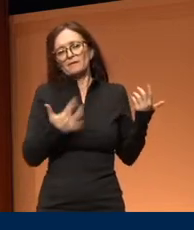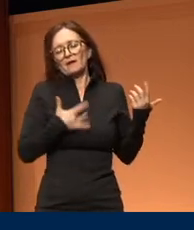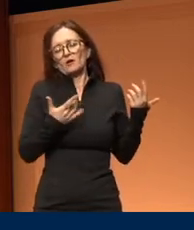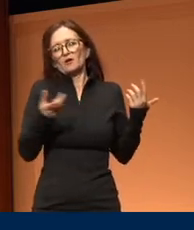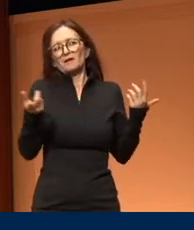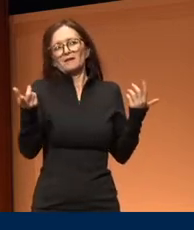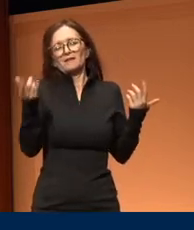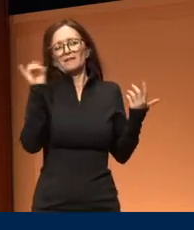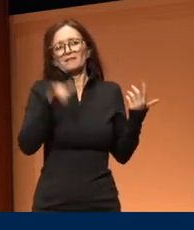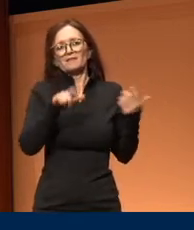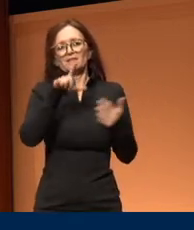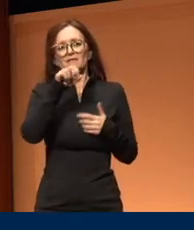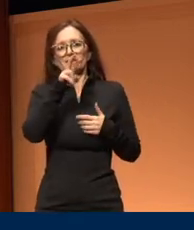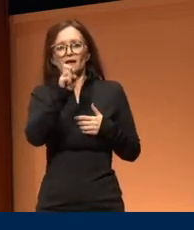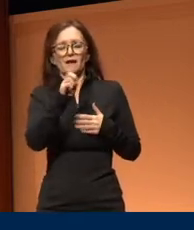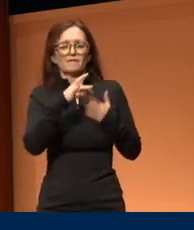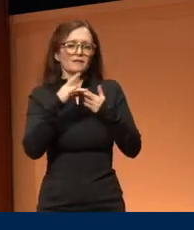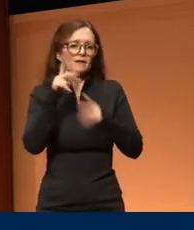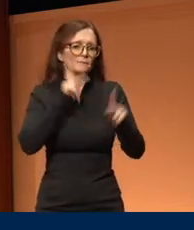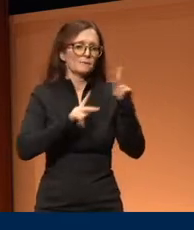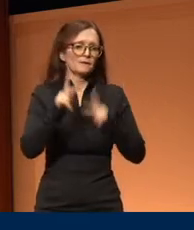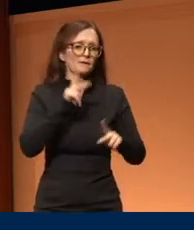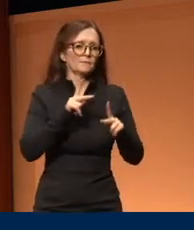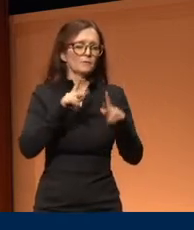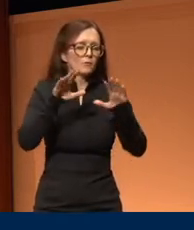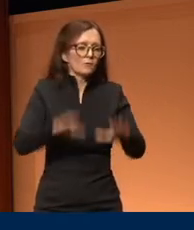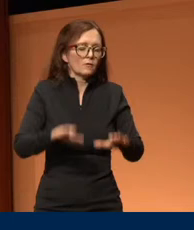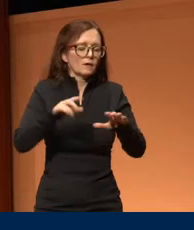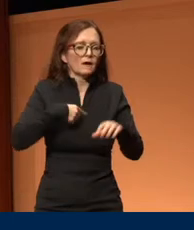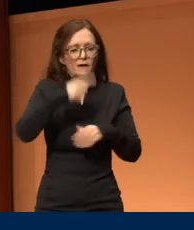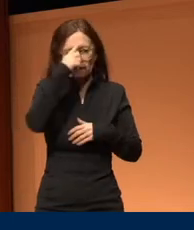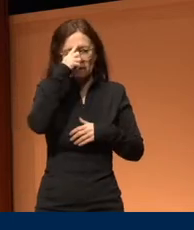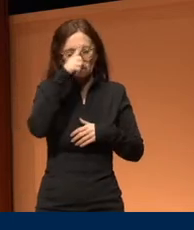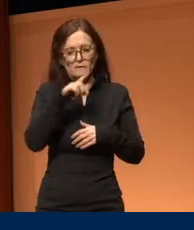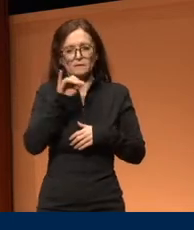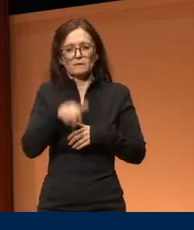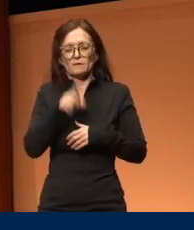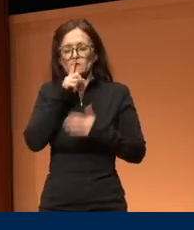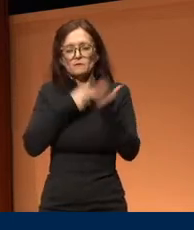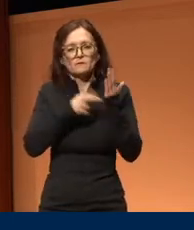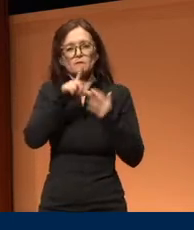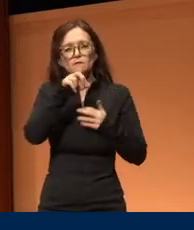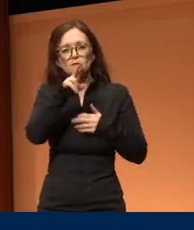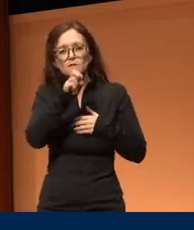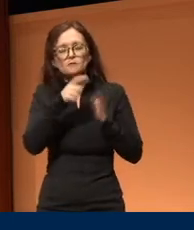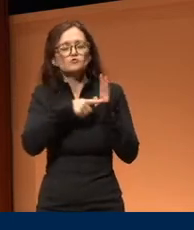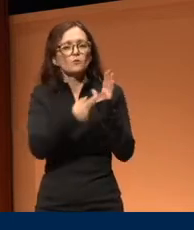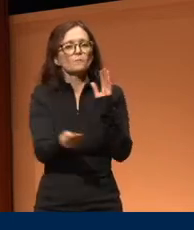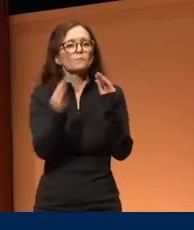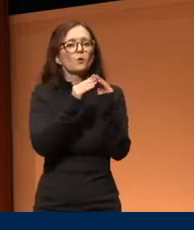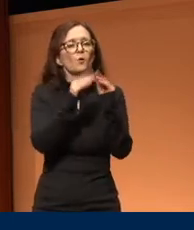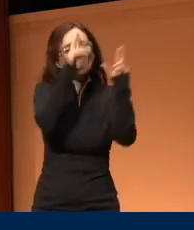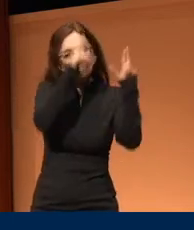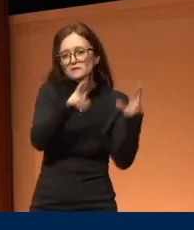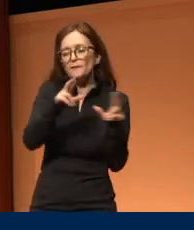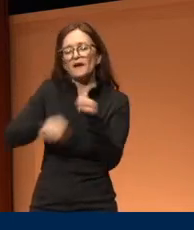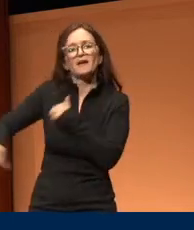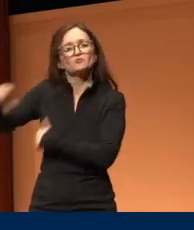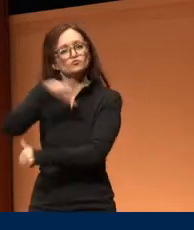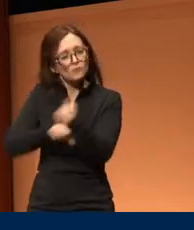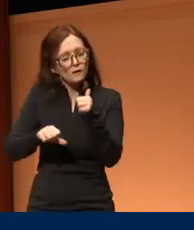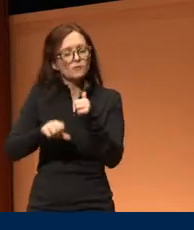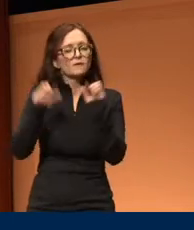that love led people to censor themselves. If anything, as I said, it was the opposite. As they loved each other more and respected each other